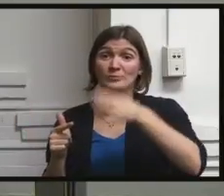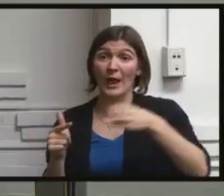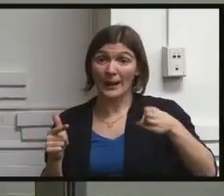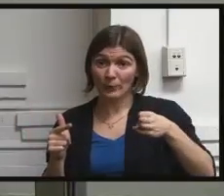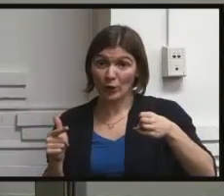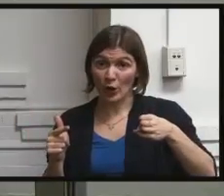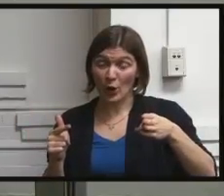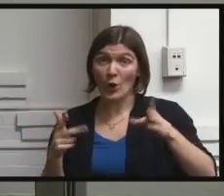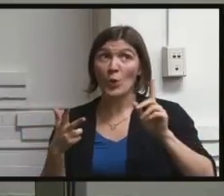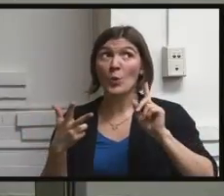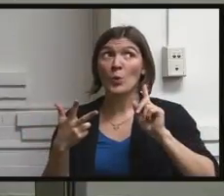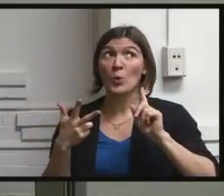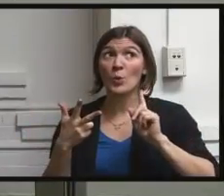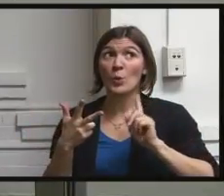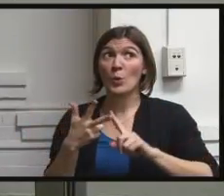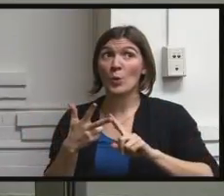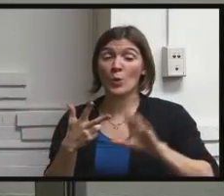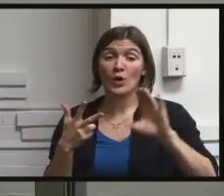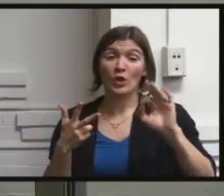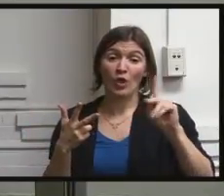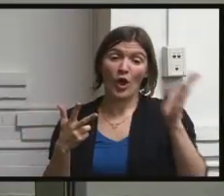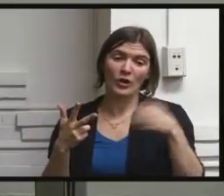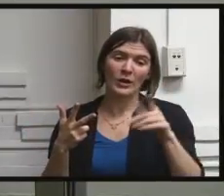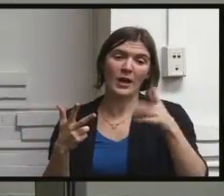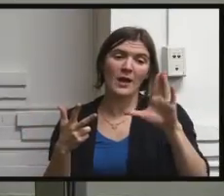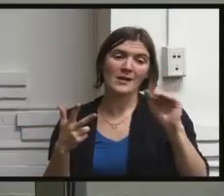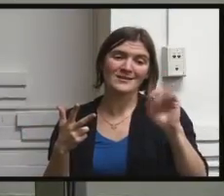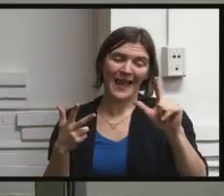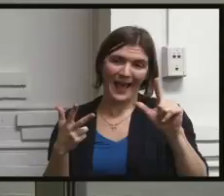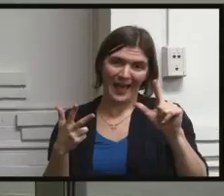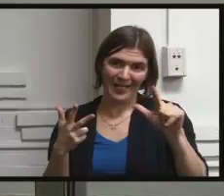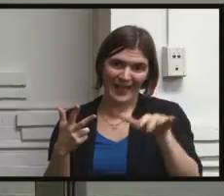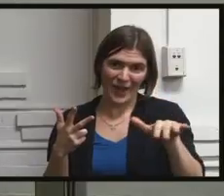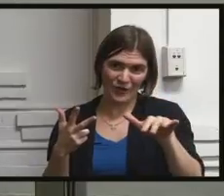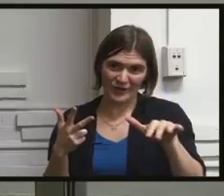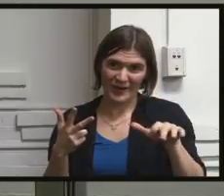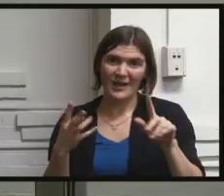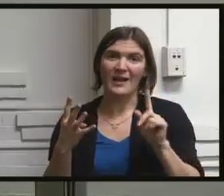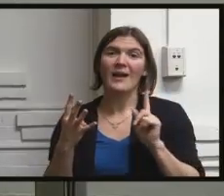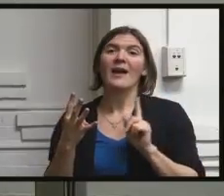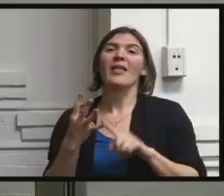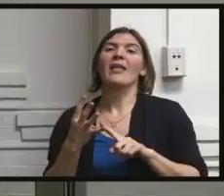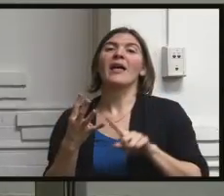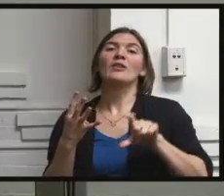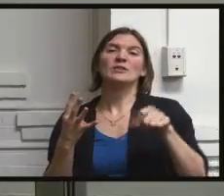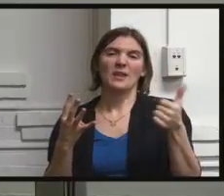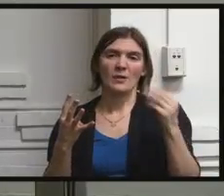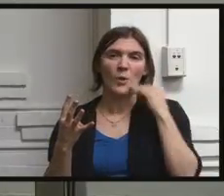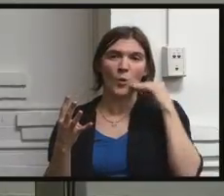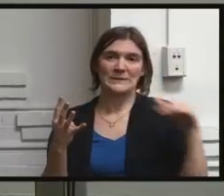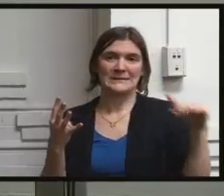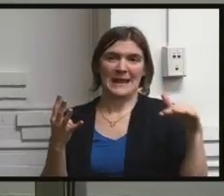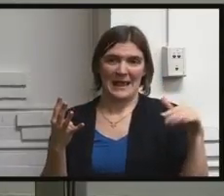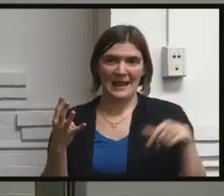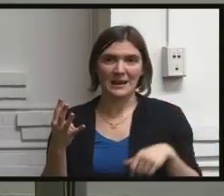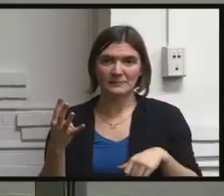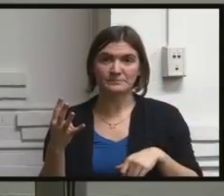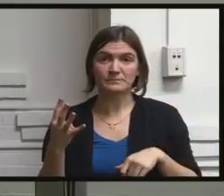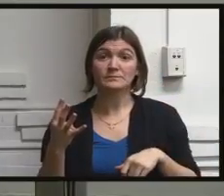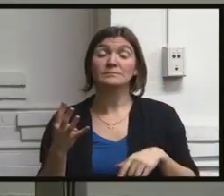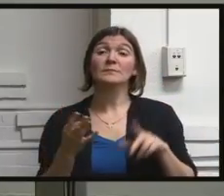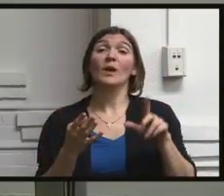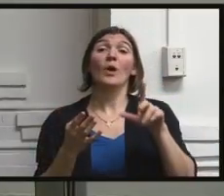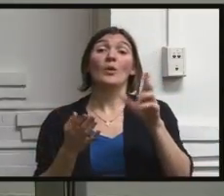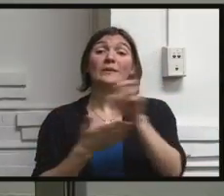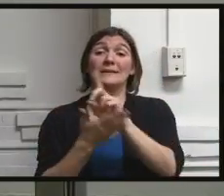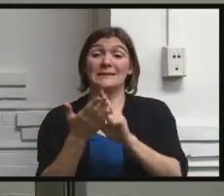Green, the Clark Canal neighborhood, and the Horton Homestead neighborhood. So the purpose of the design